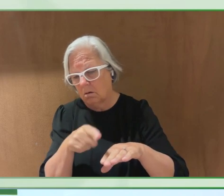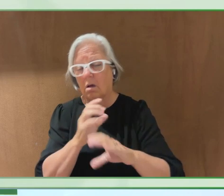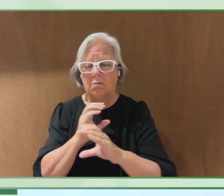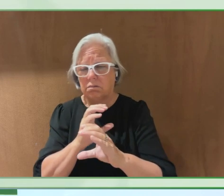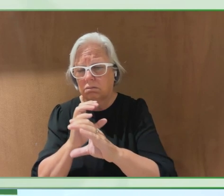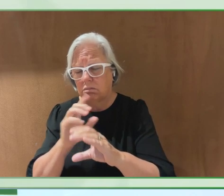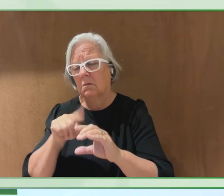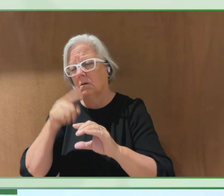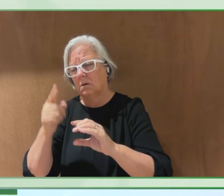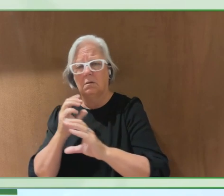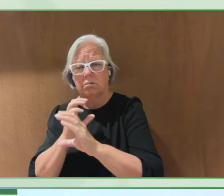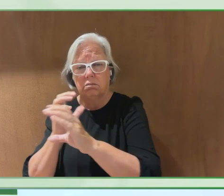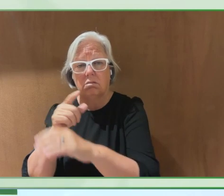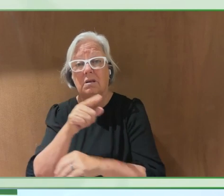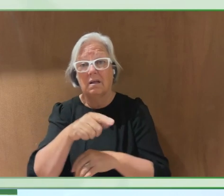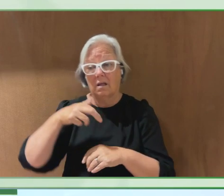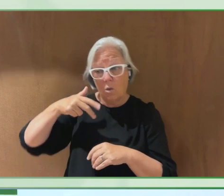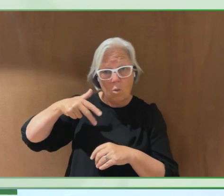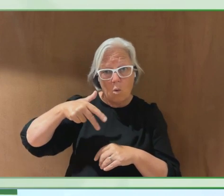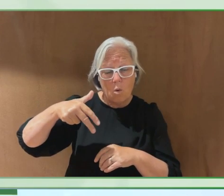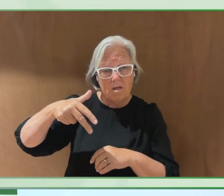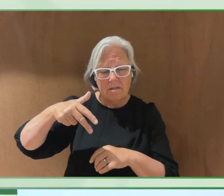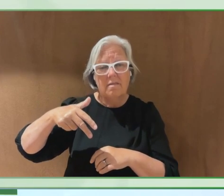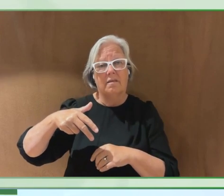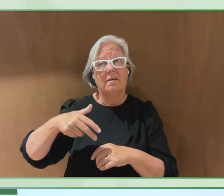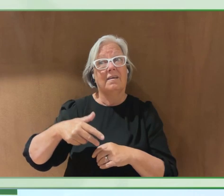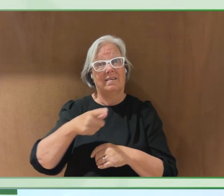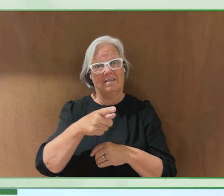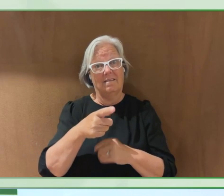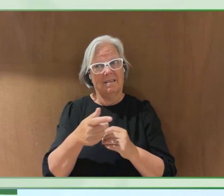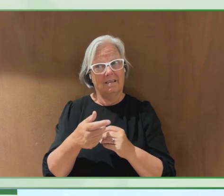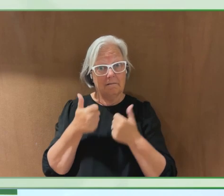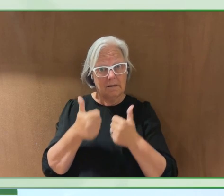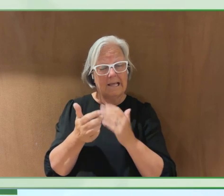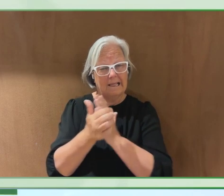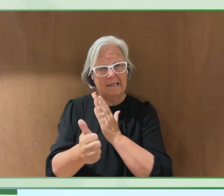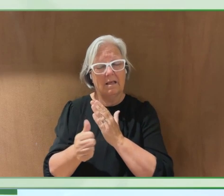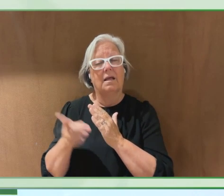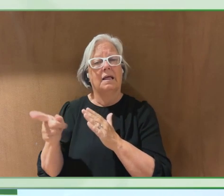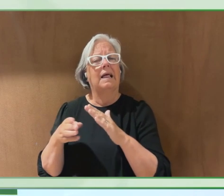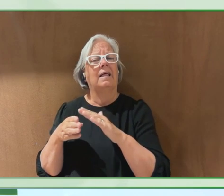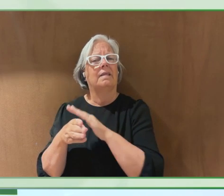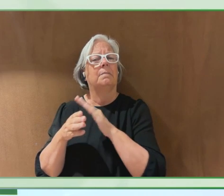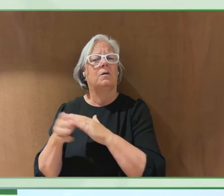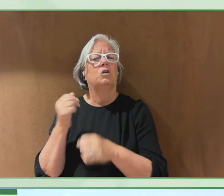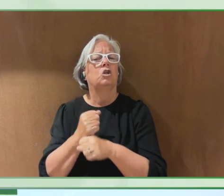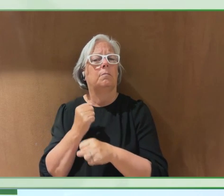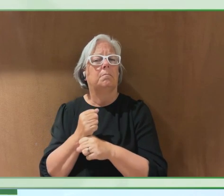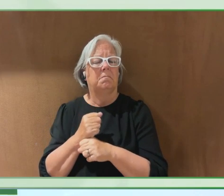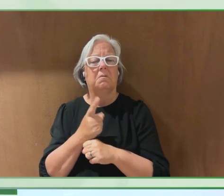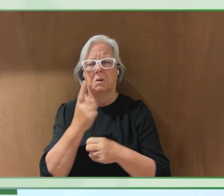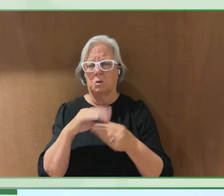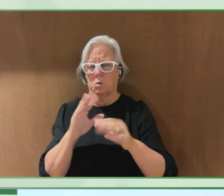She walked through our doors and we provided her the right skill set to be accessible for a job placement. That's one story. Next slide,